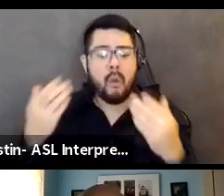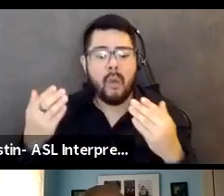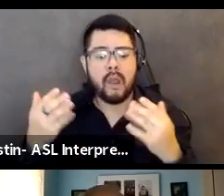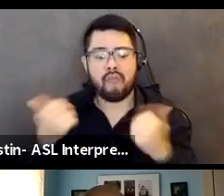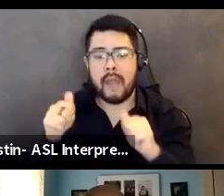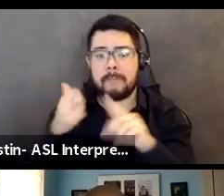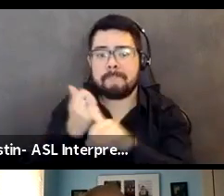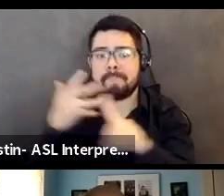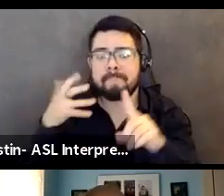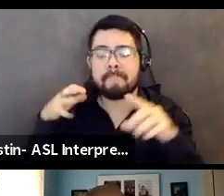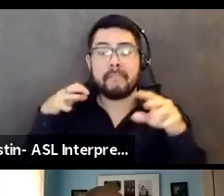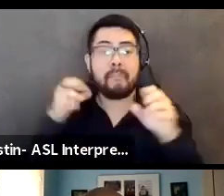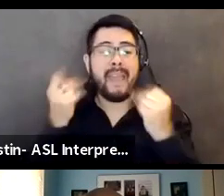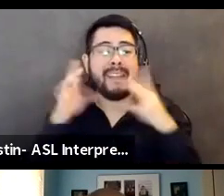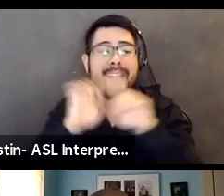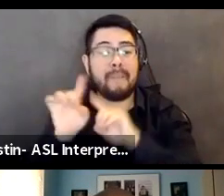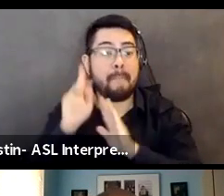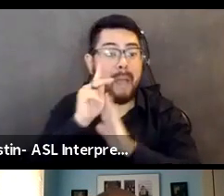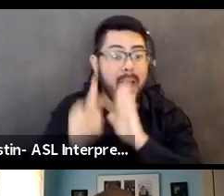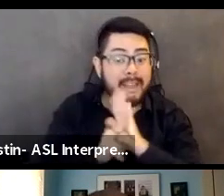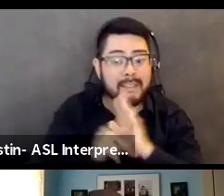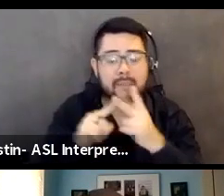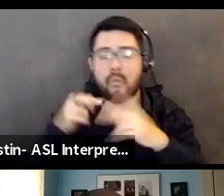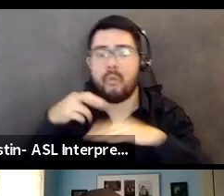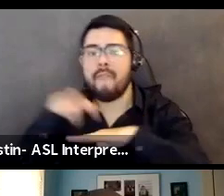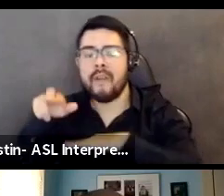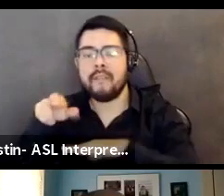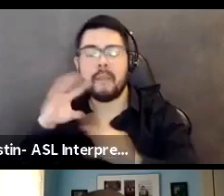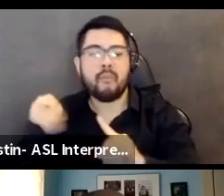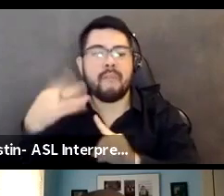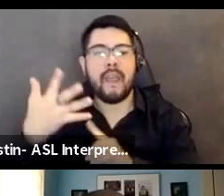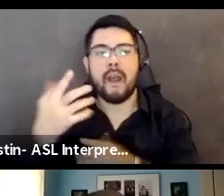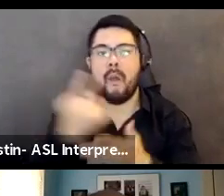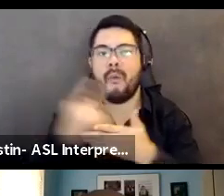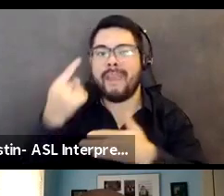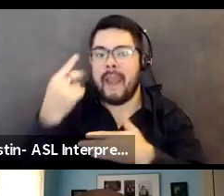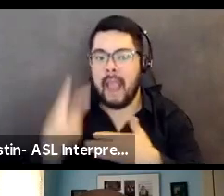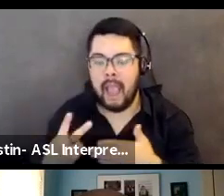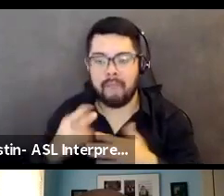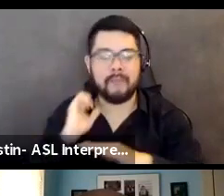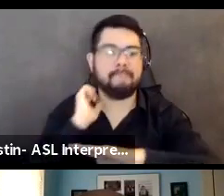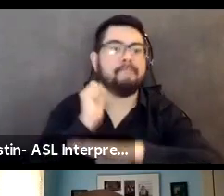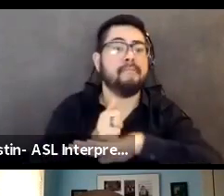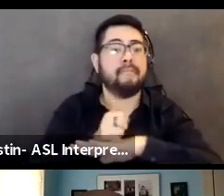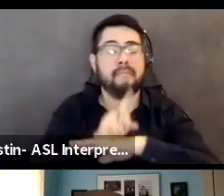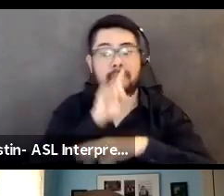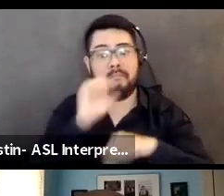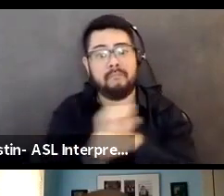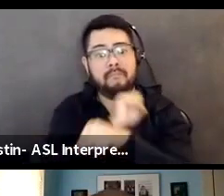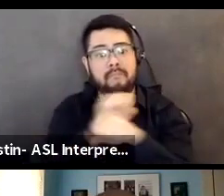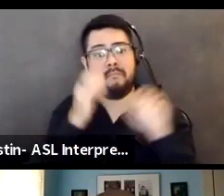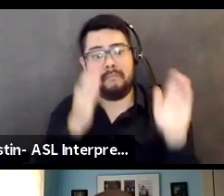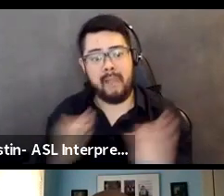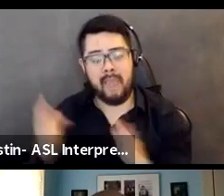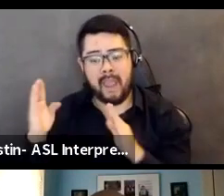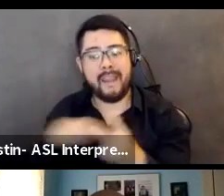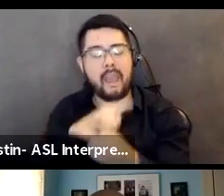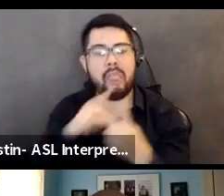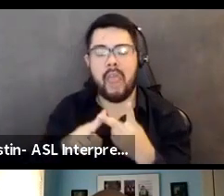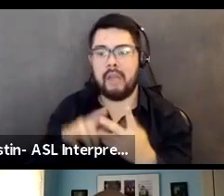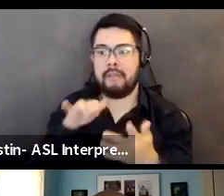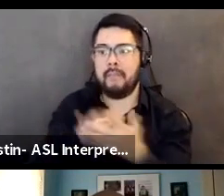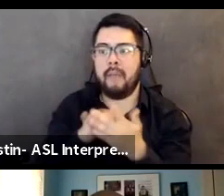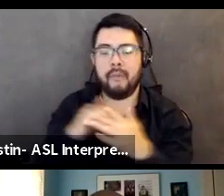policies and references they gave principals a week and a half to turn it into an actual plan then our planning was hampered because the